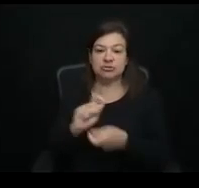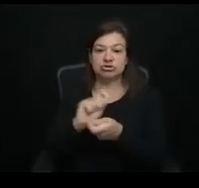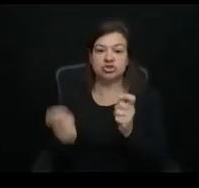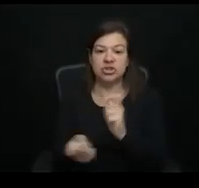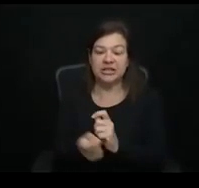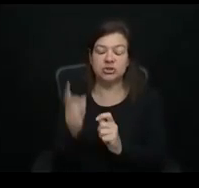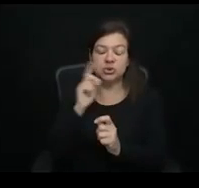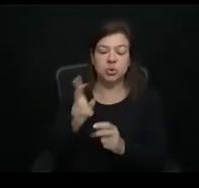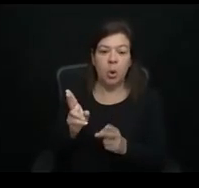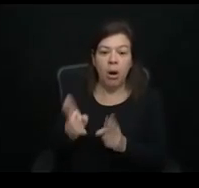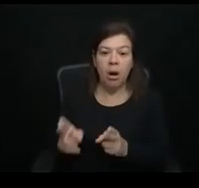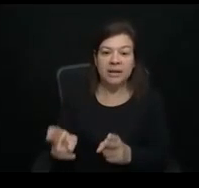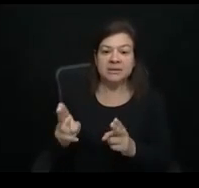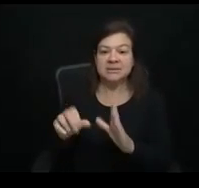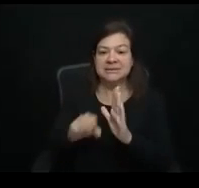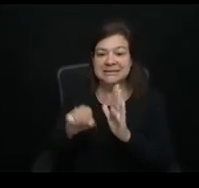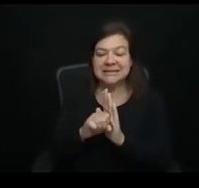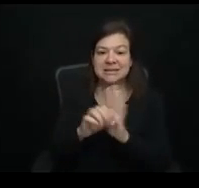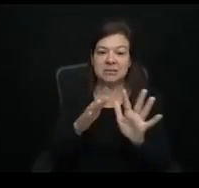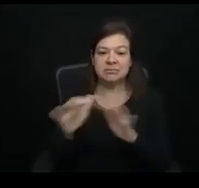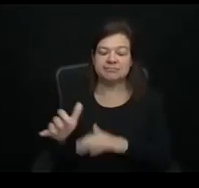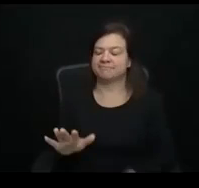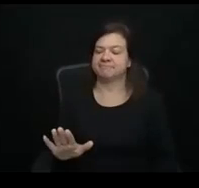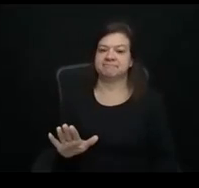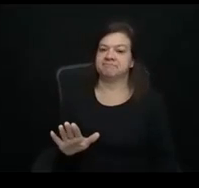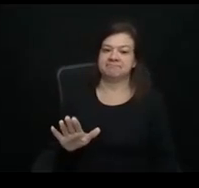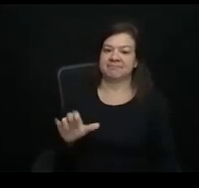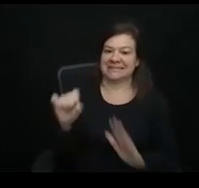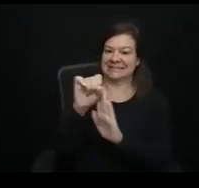hunting seasons and things like that, that's completely a state